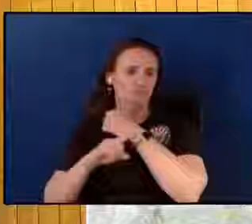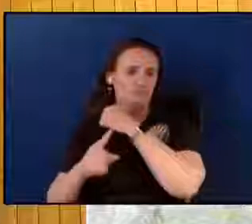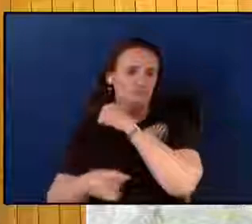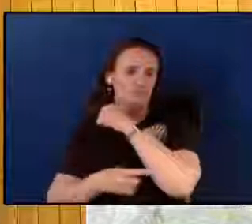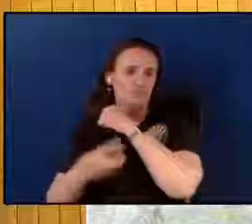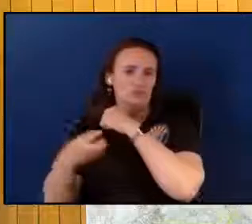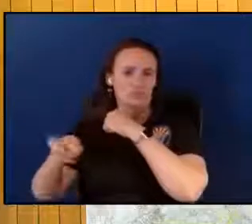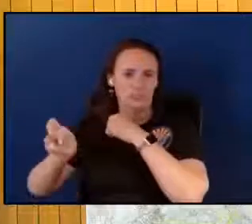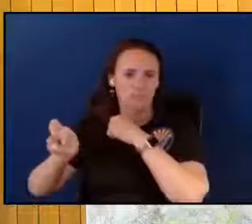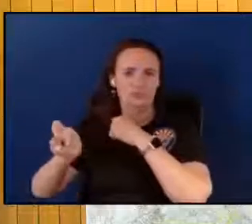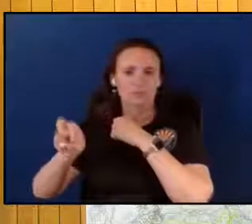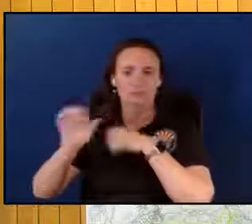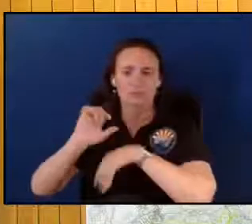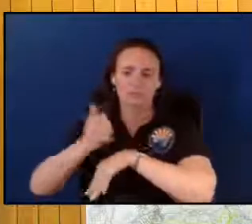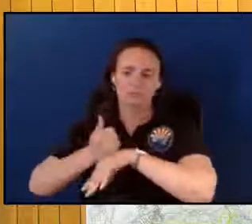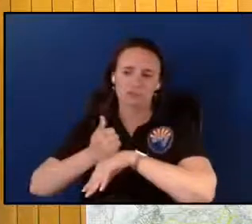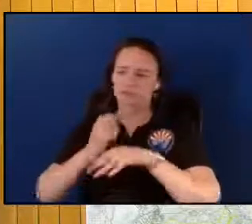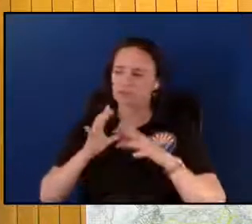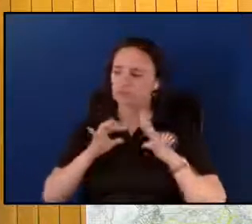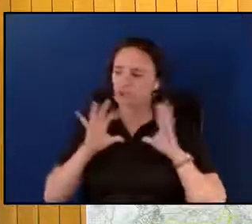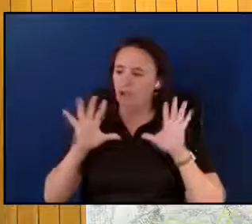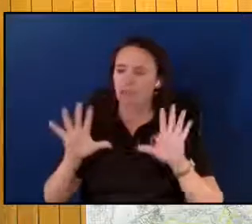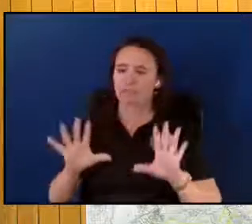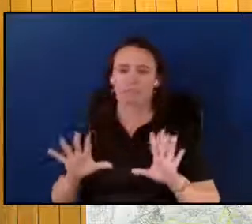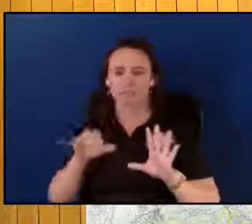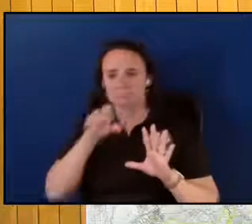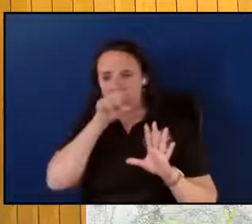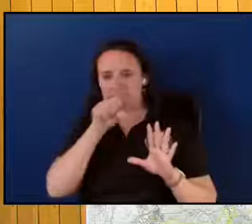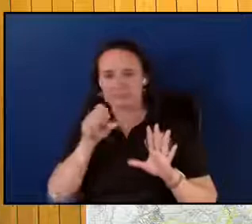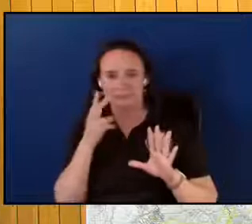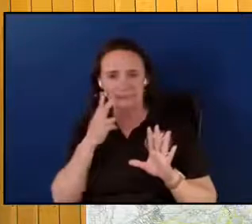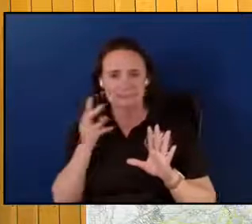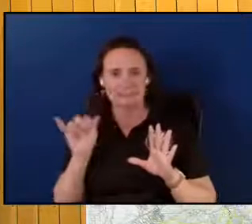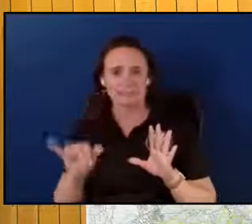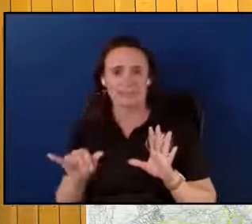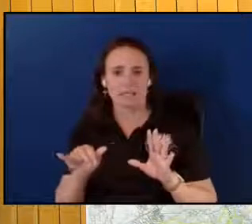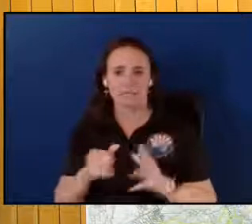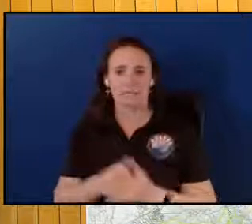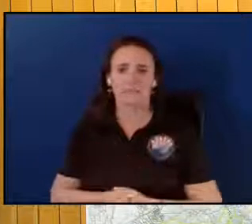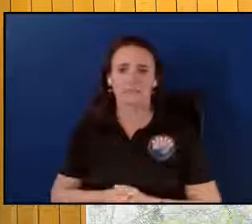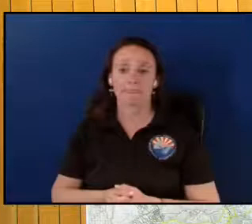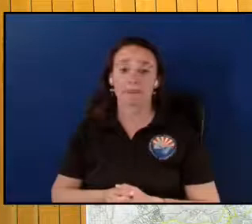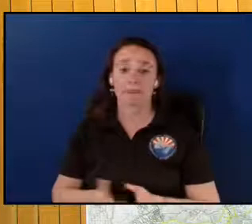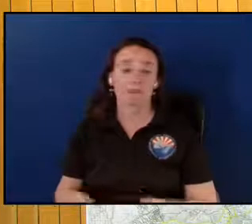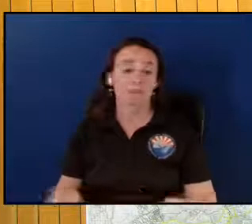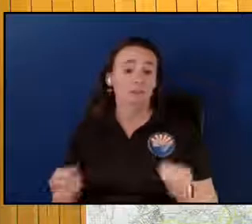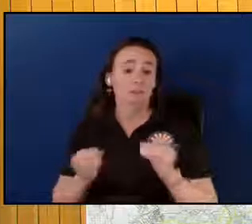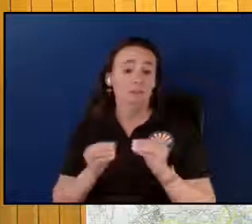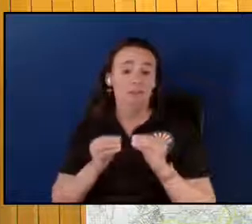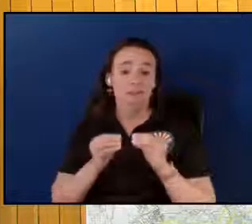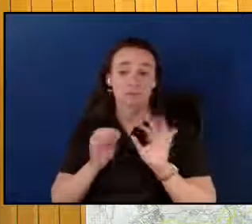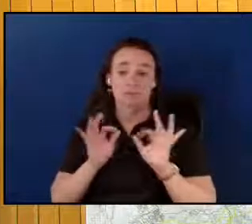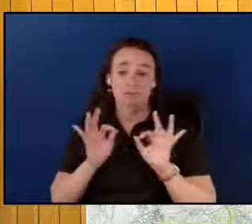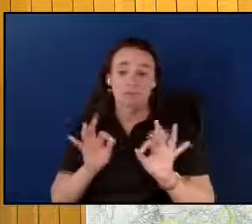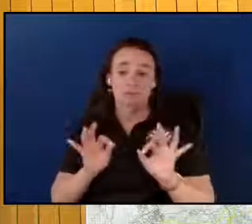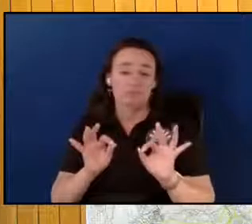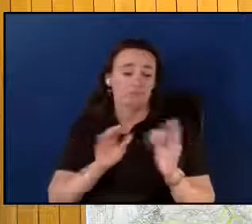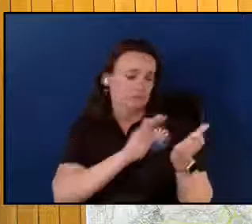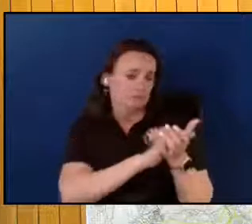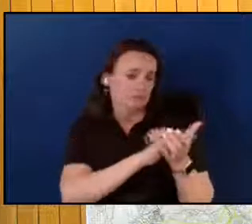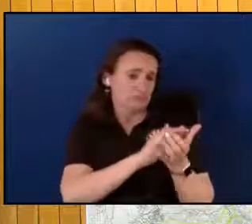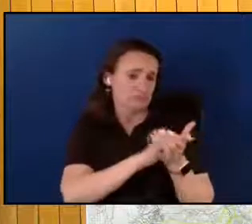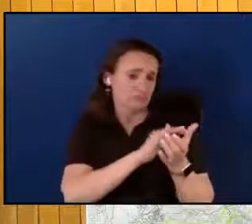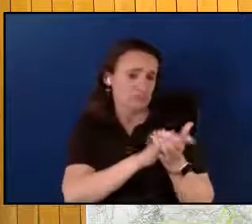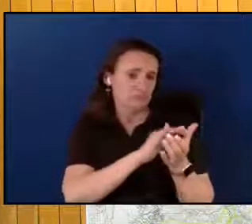that. With that, I don't have anything else to report. Just kudos to the incident management team and your